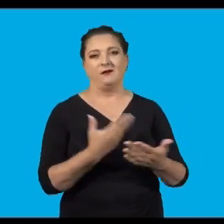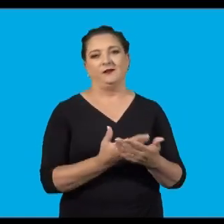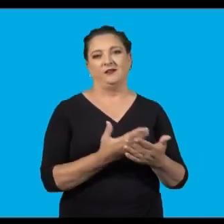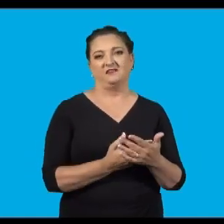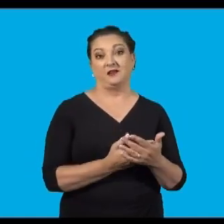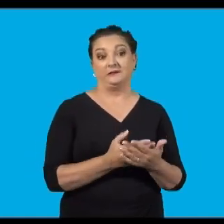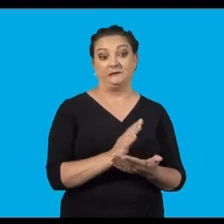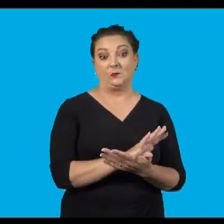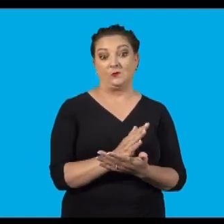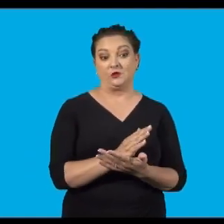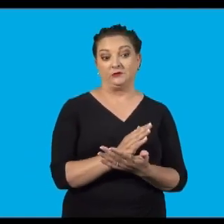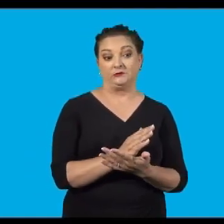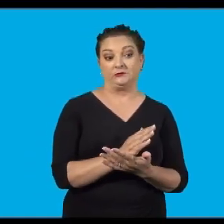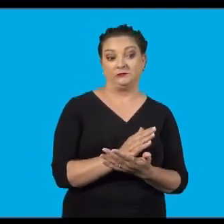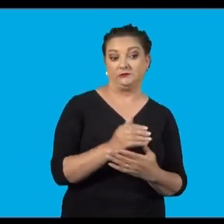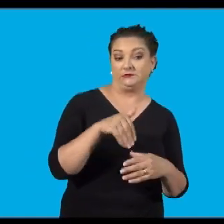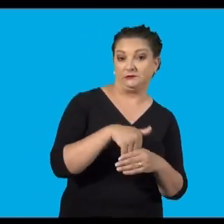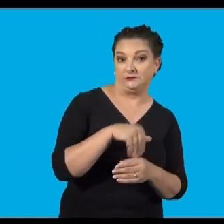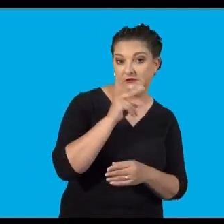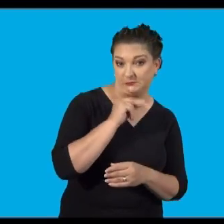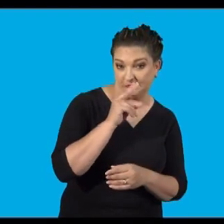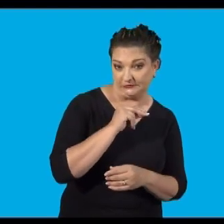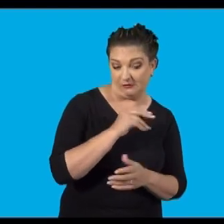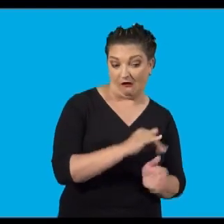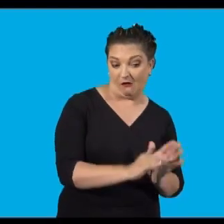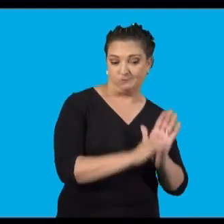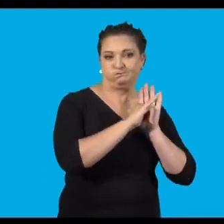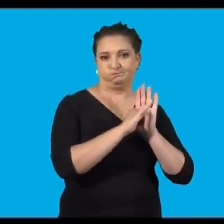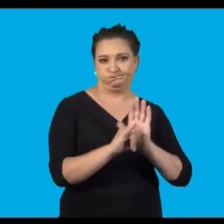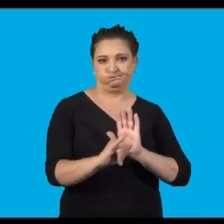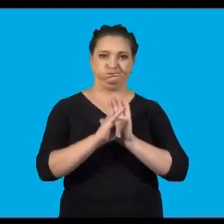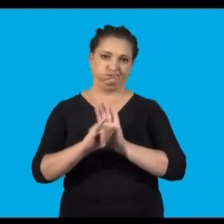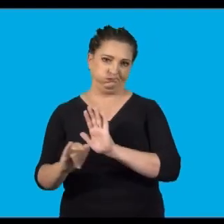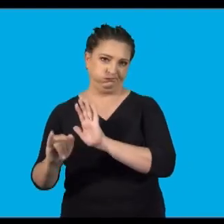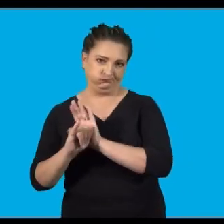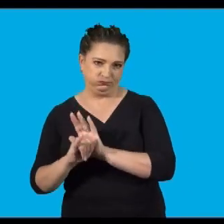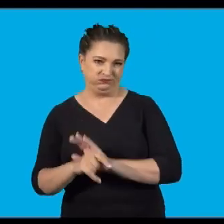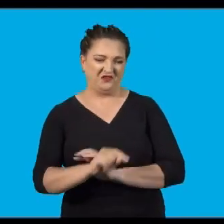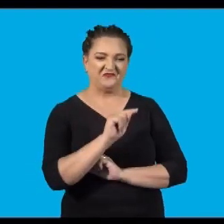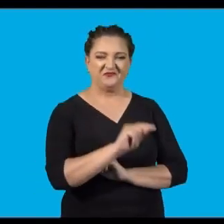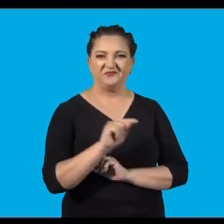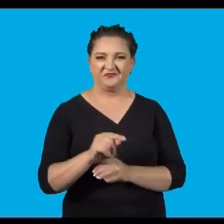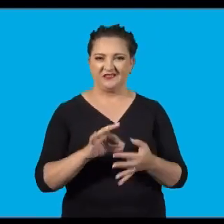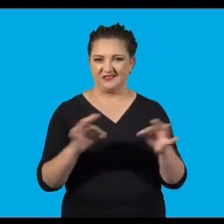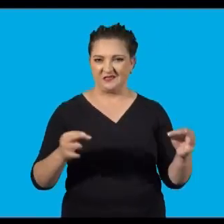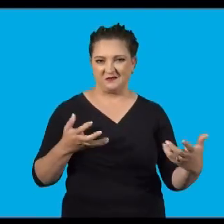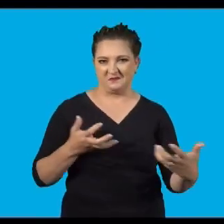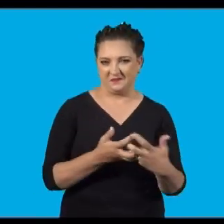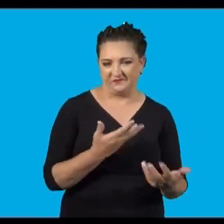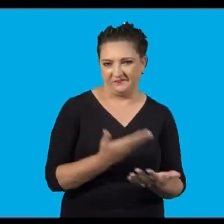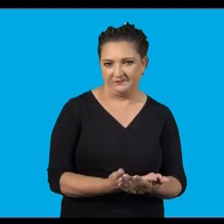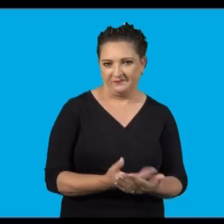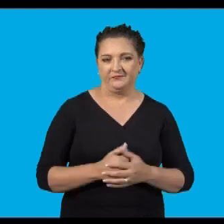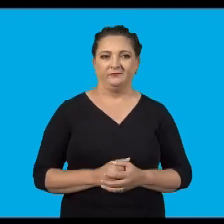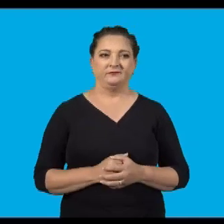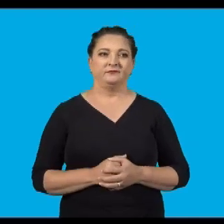apply which part of speech, or identify which part of speech that word is in that particular sentence, all